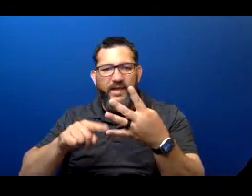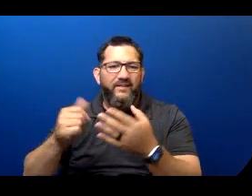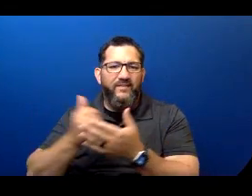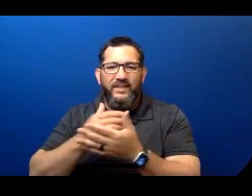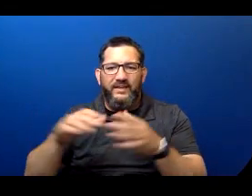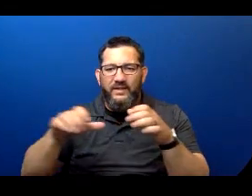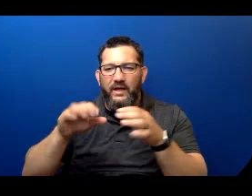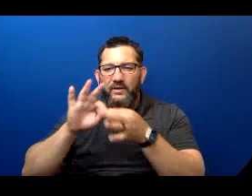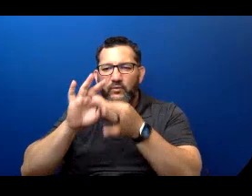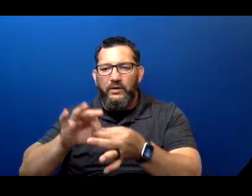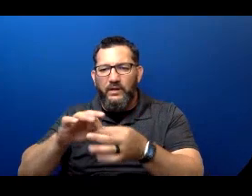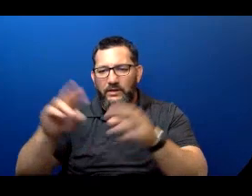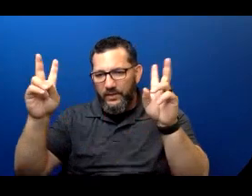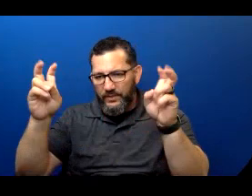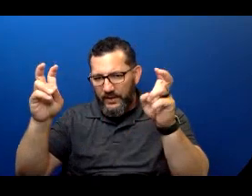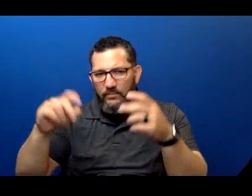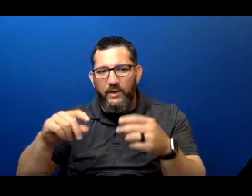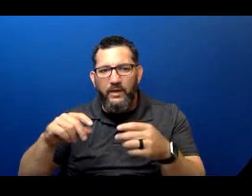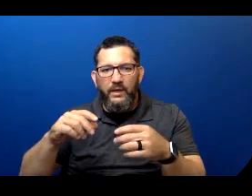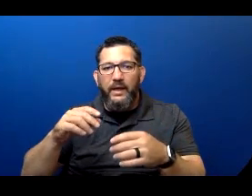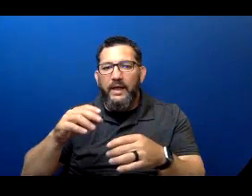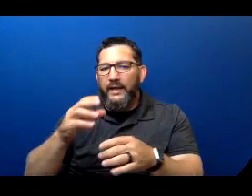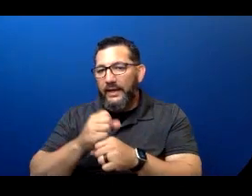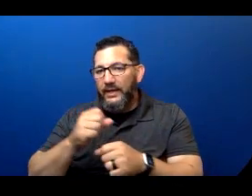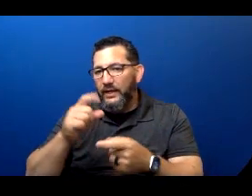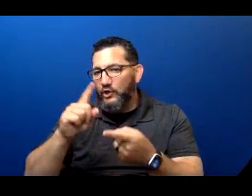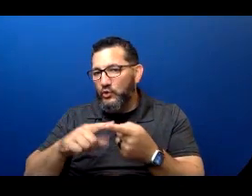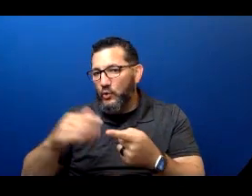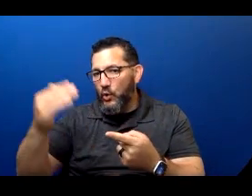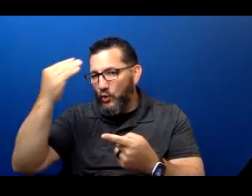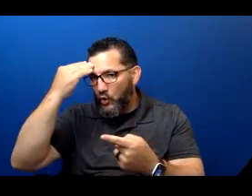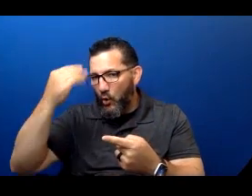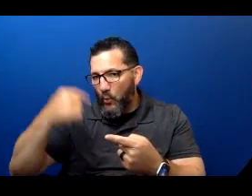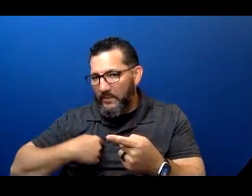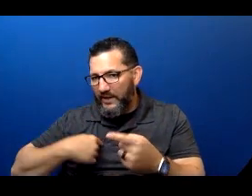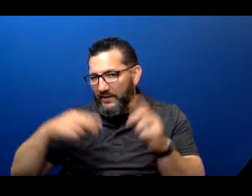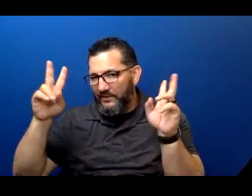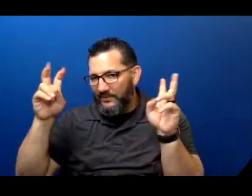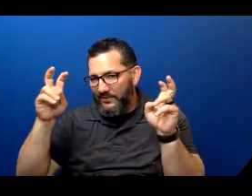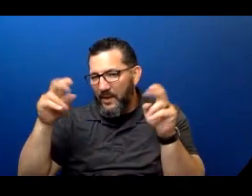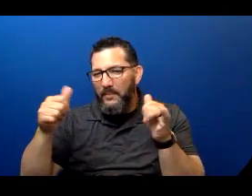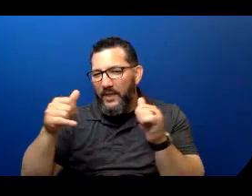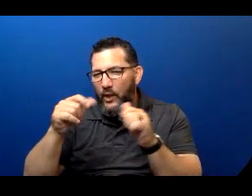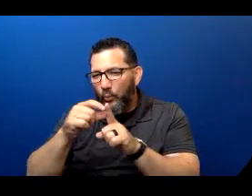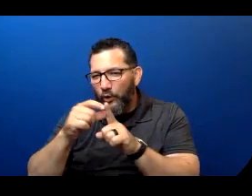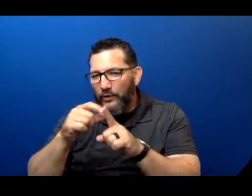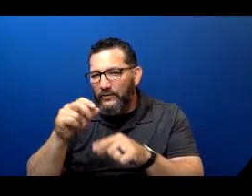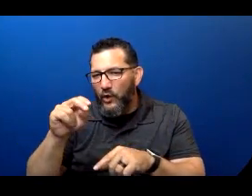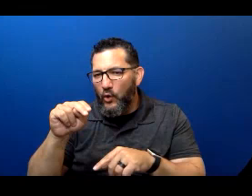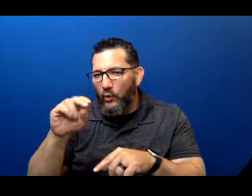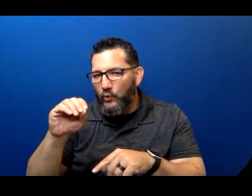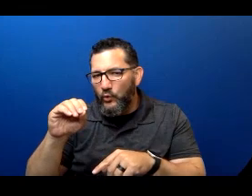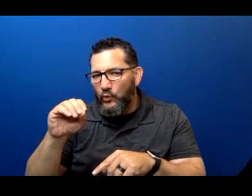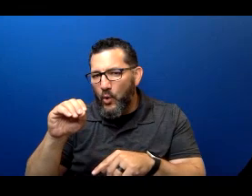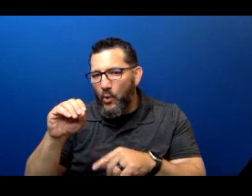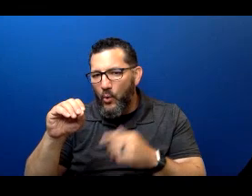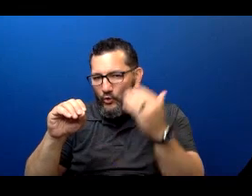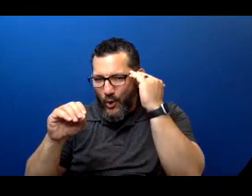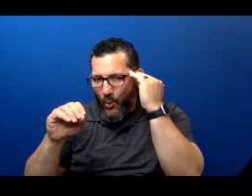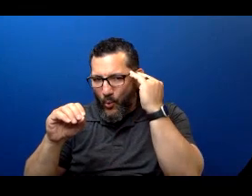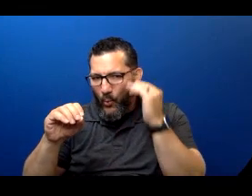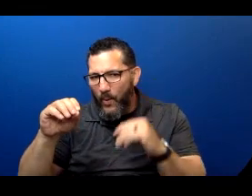theme, which is getting to know me. And so just a play on words there, making sure we hear